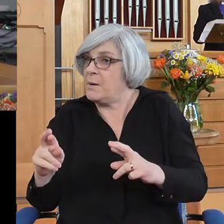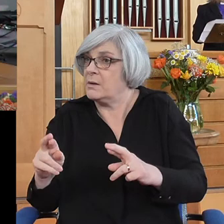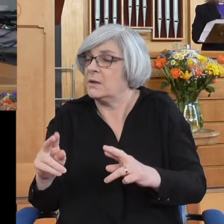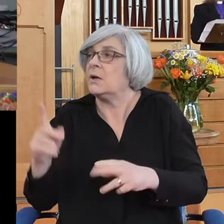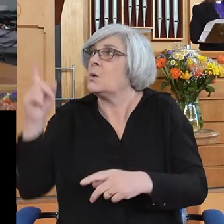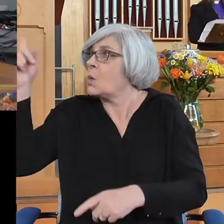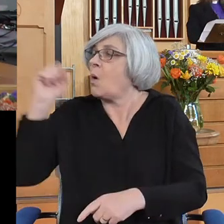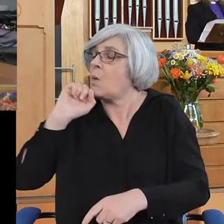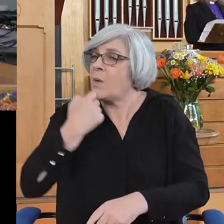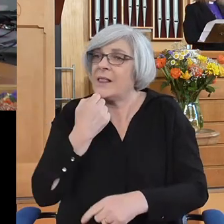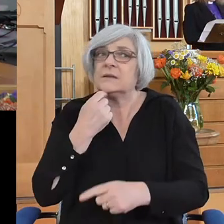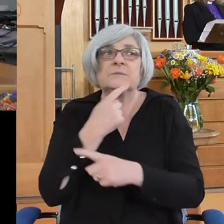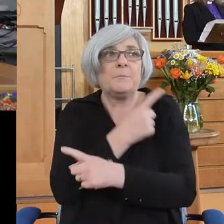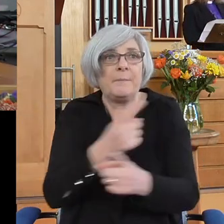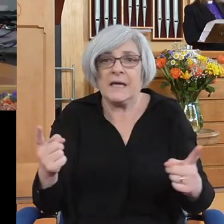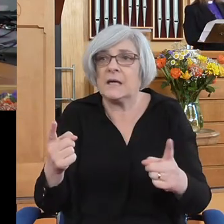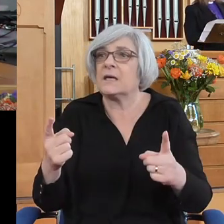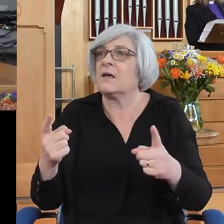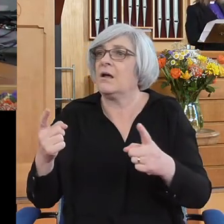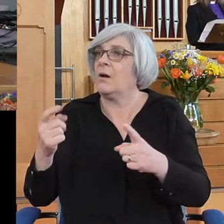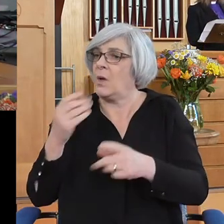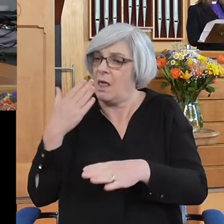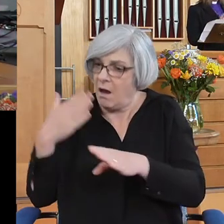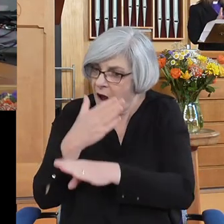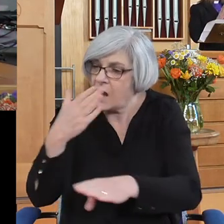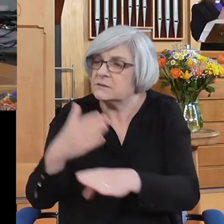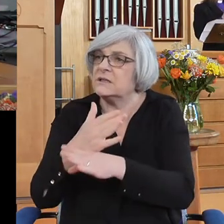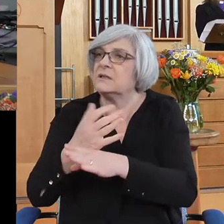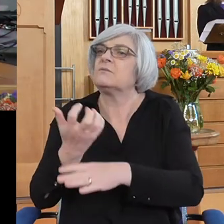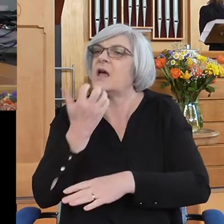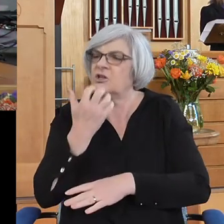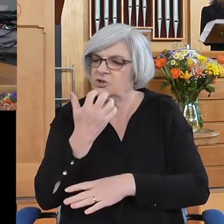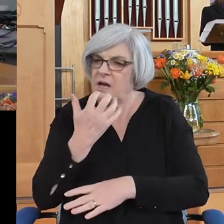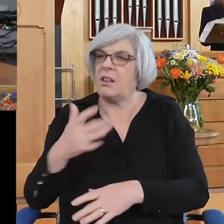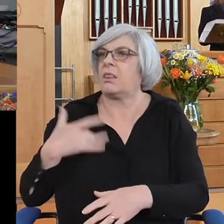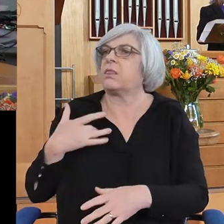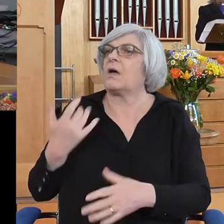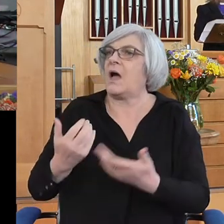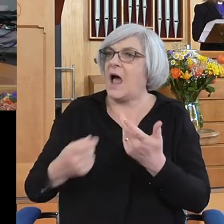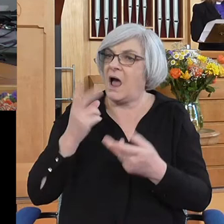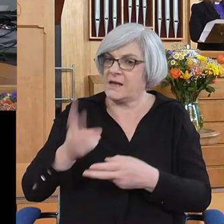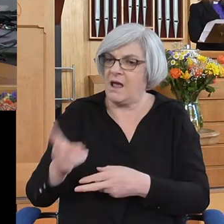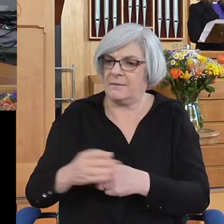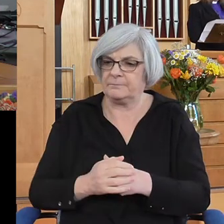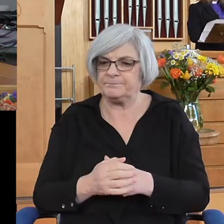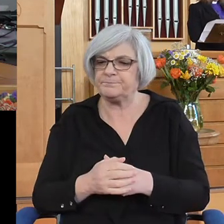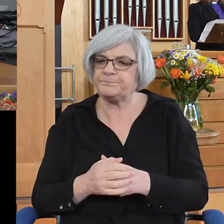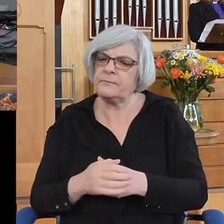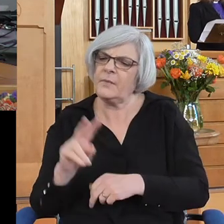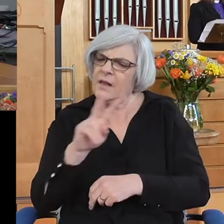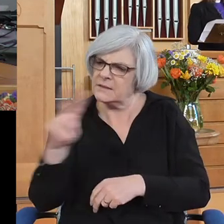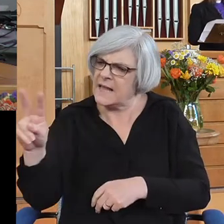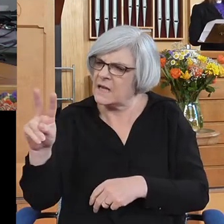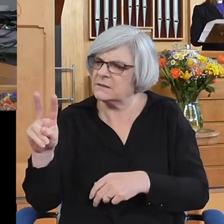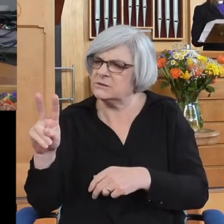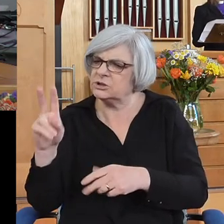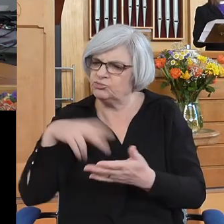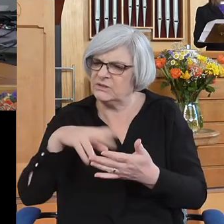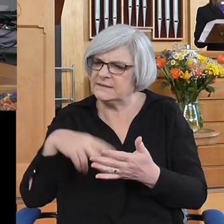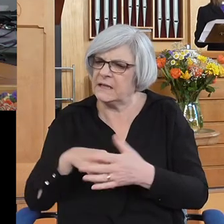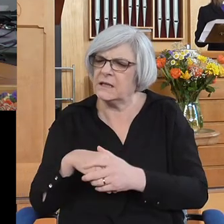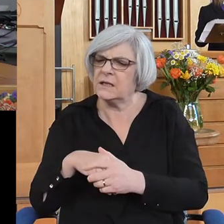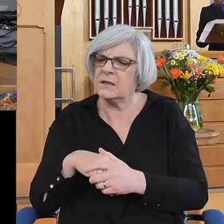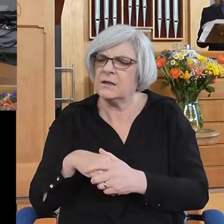will act and Israel will thrive again. The second lesson, our gospel lesson, we're going to